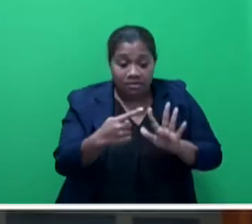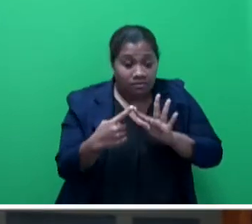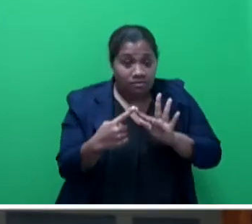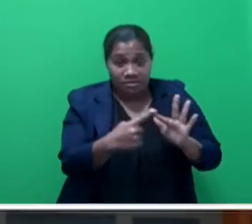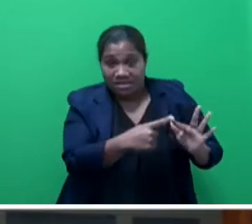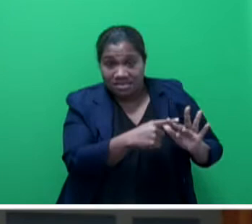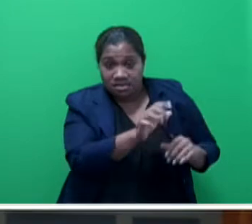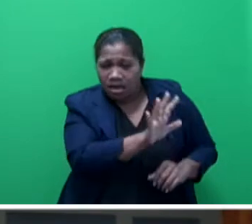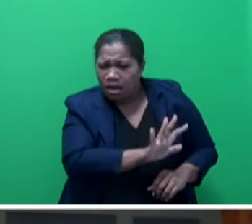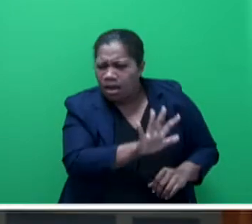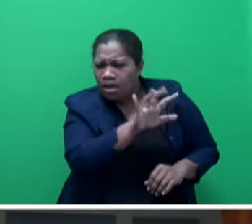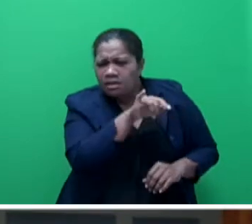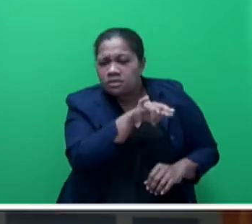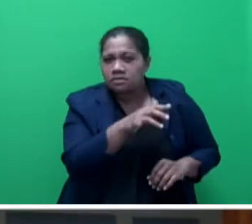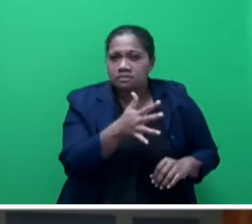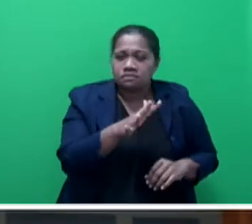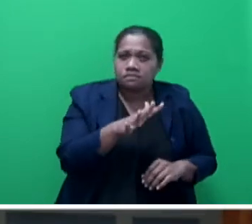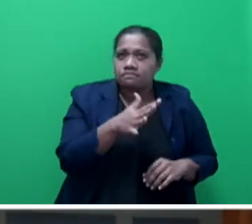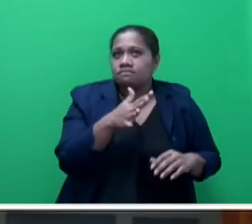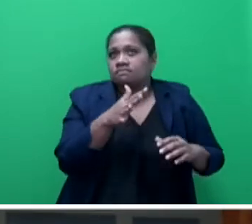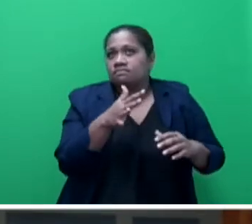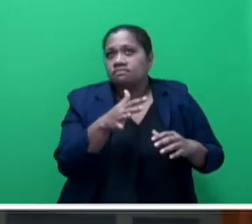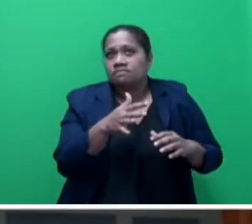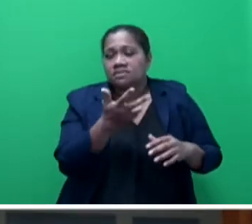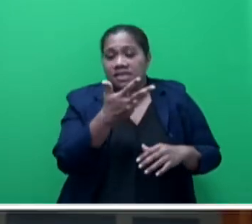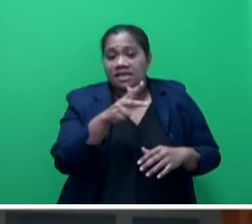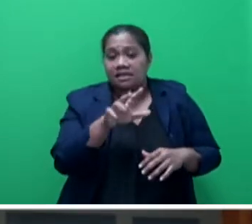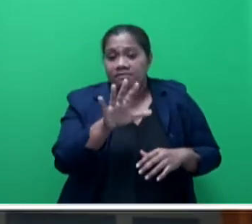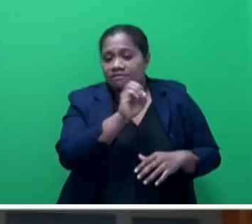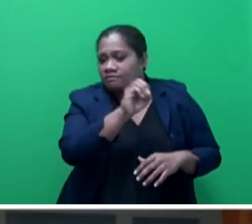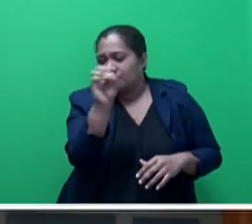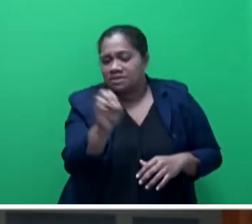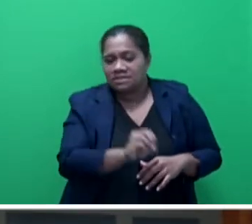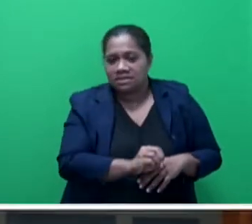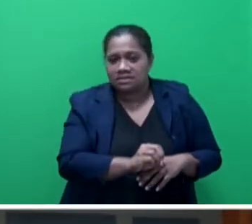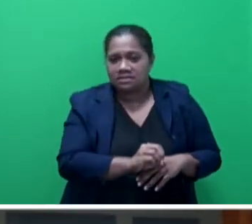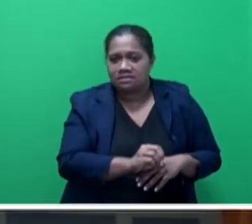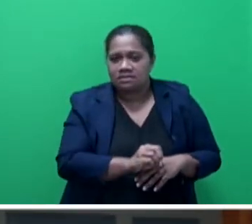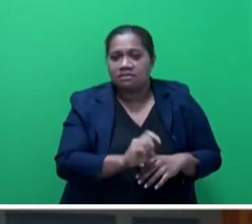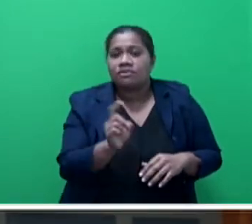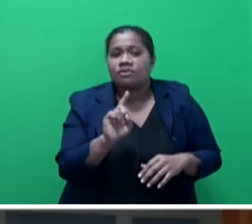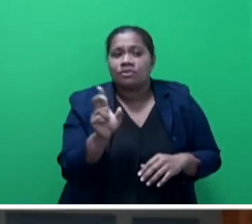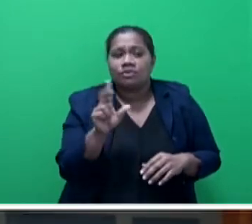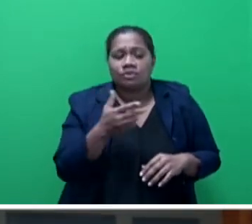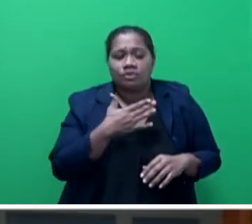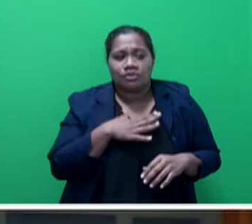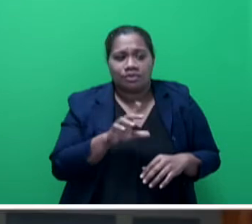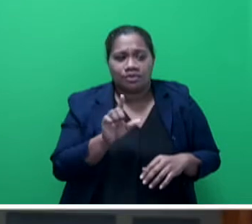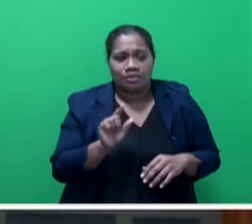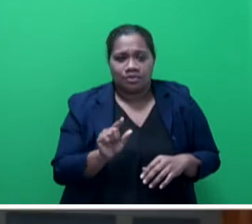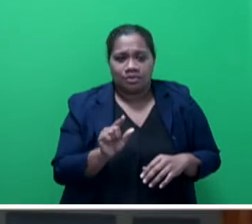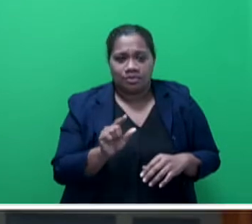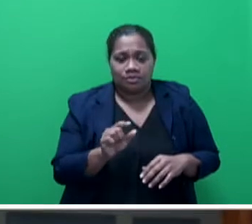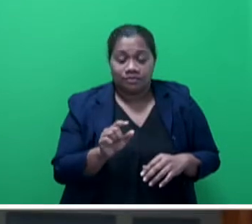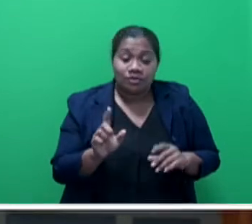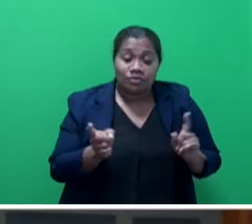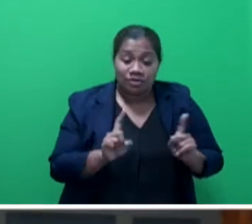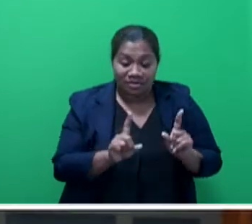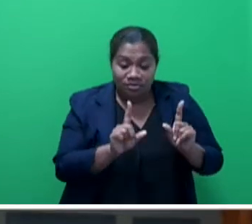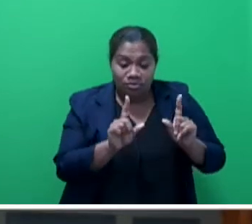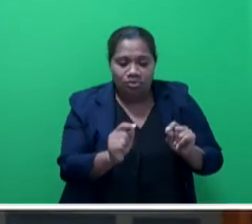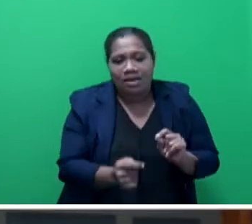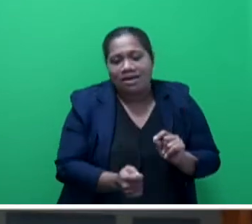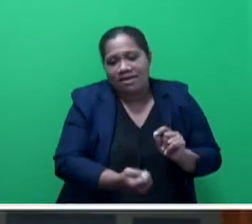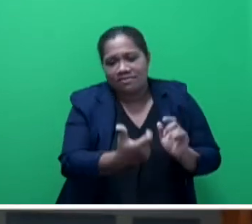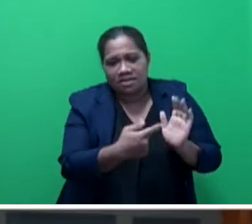Division, approximately 85% completed of what we wanted to do in the aftermath of cyclones Yasa